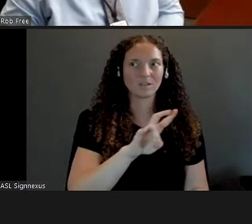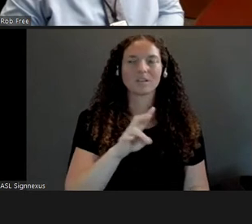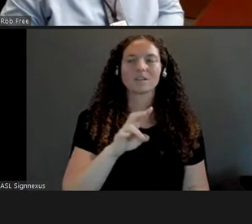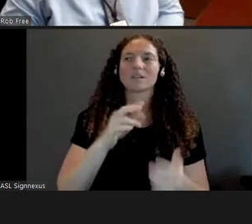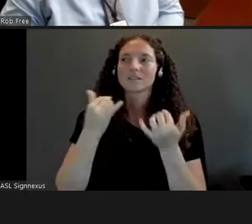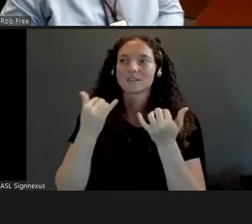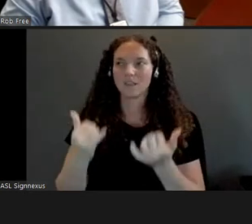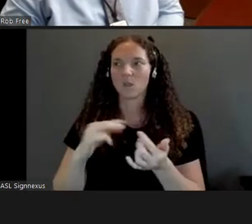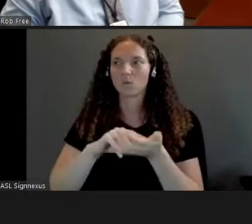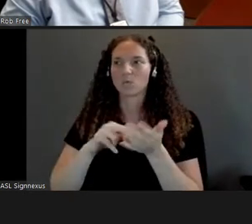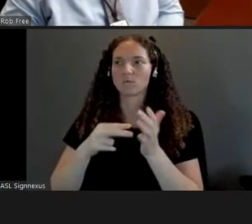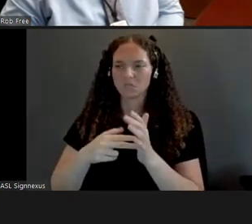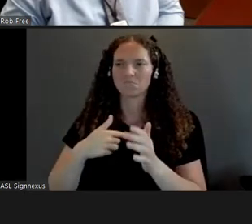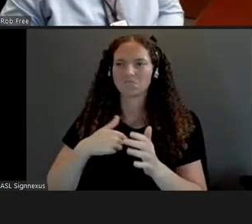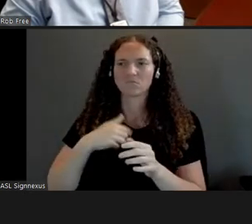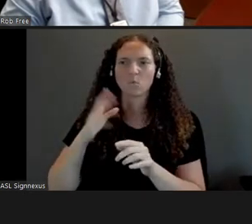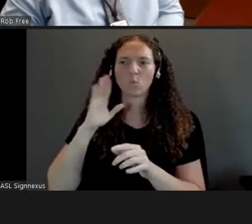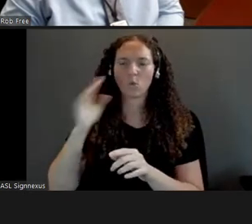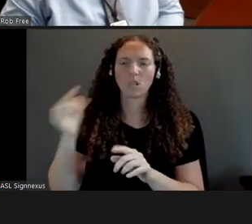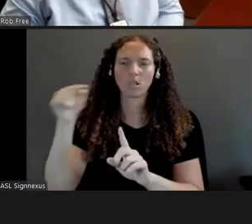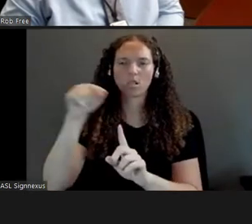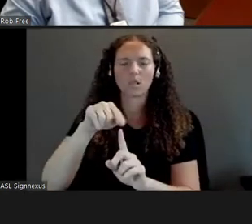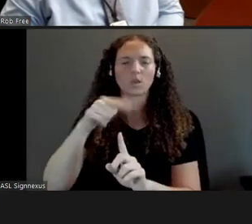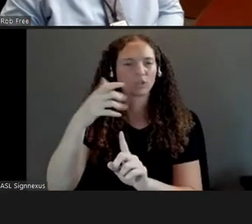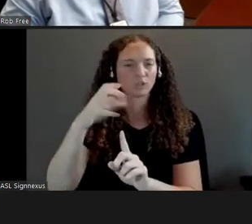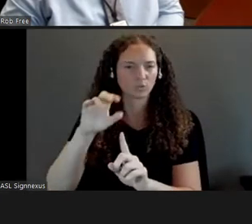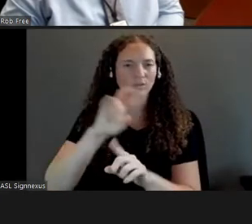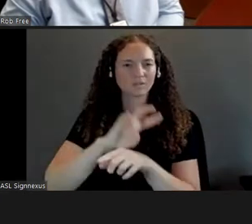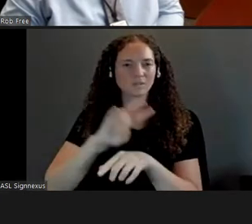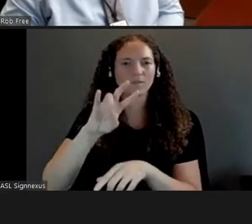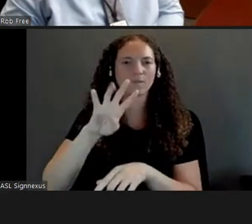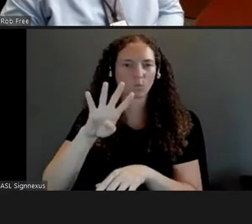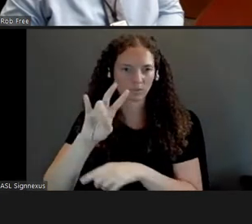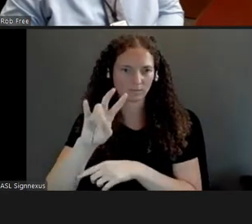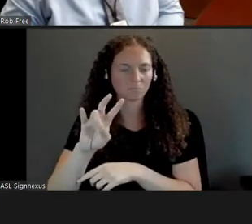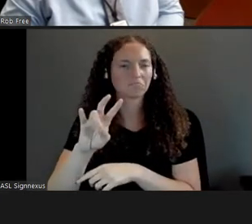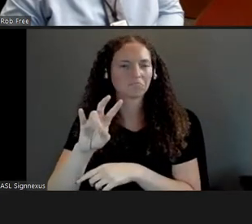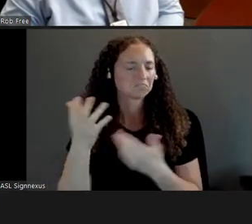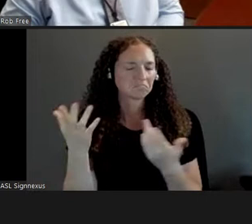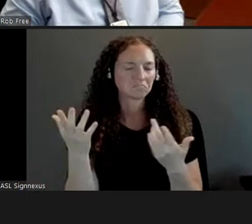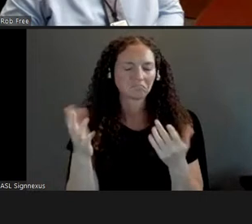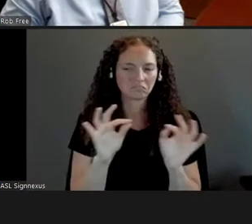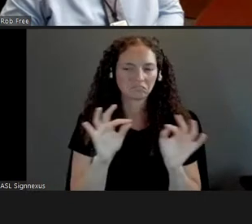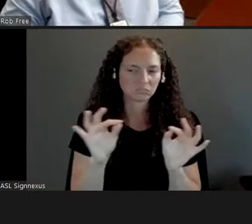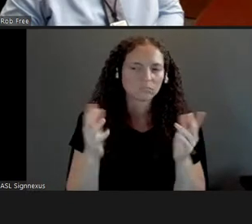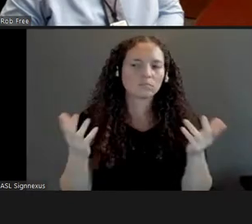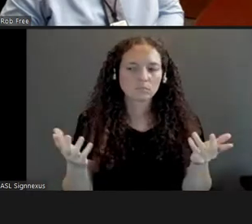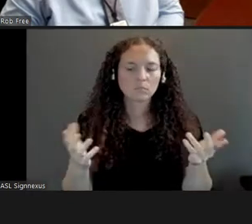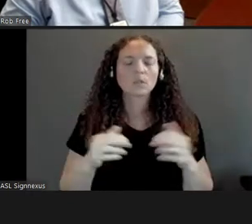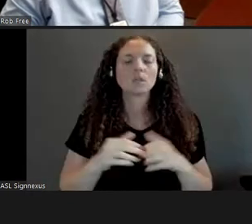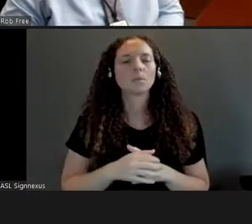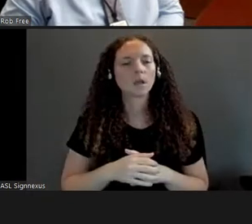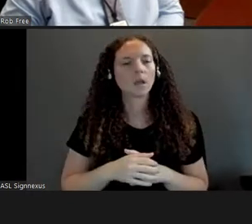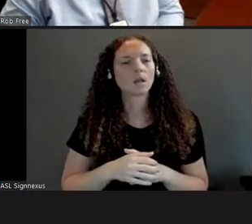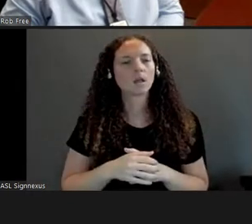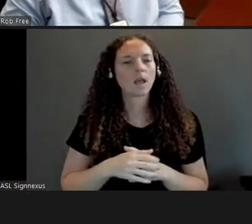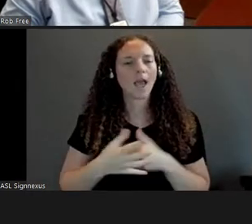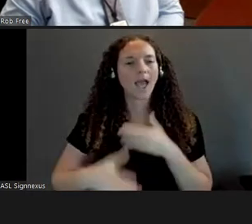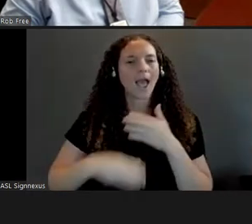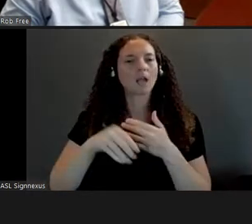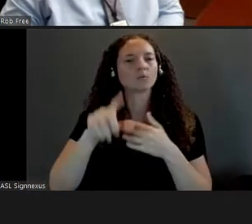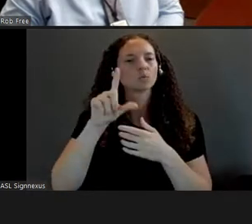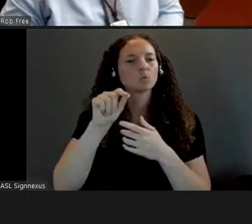Grand Central. No big deal difference, but just in terms of Penn Station versus Grand Central. But just taking the extra 20